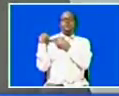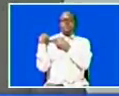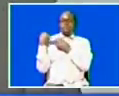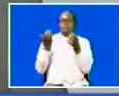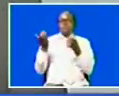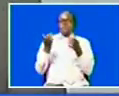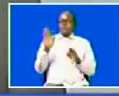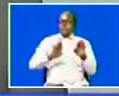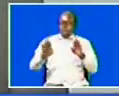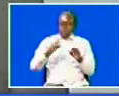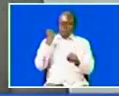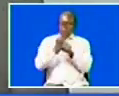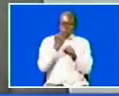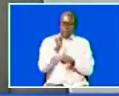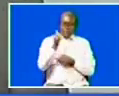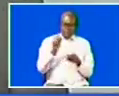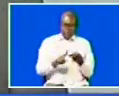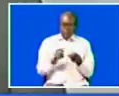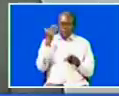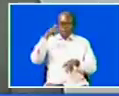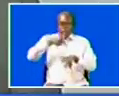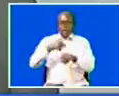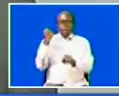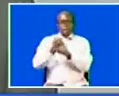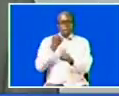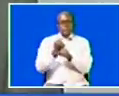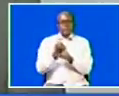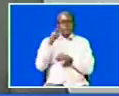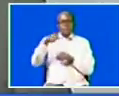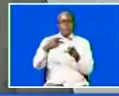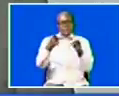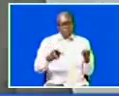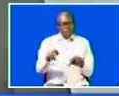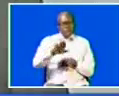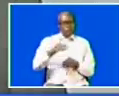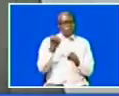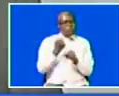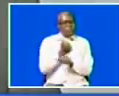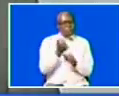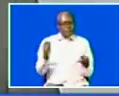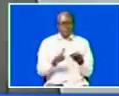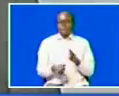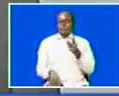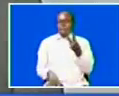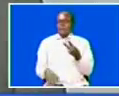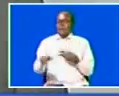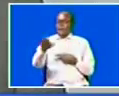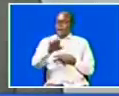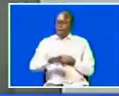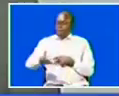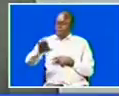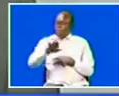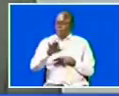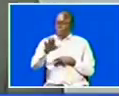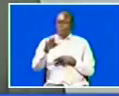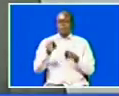itself, because when you do business, you start with the workplace. The next one is the environment in which we operate